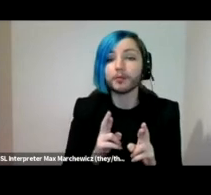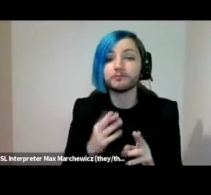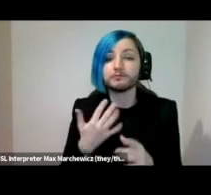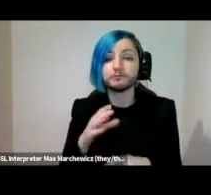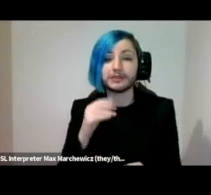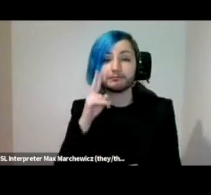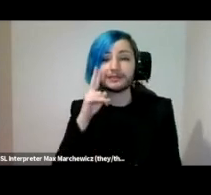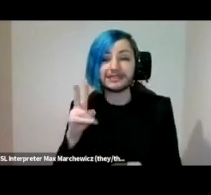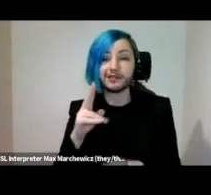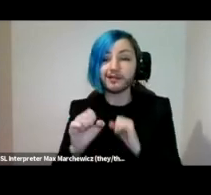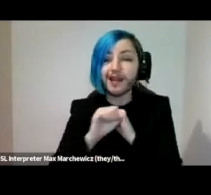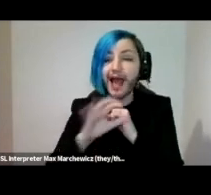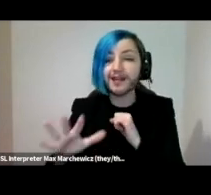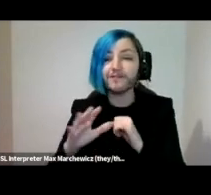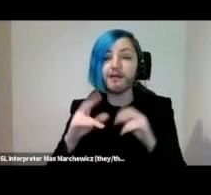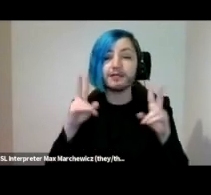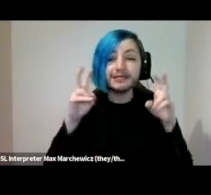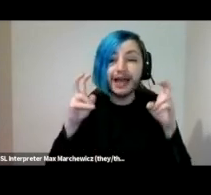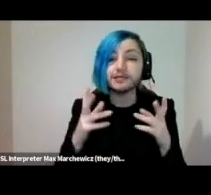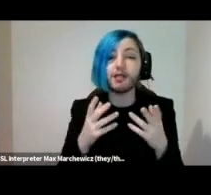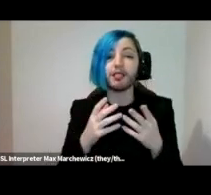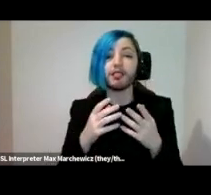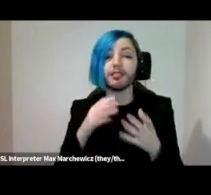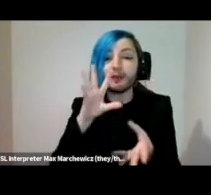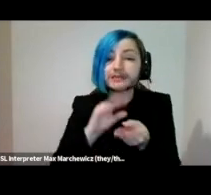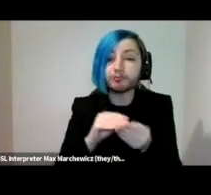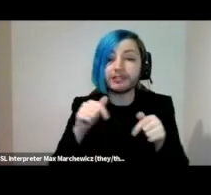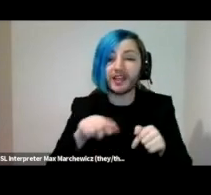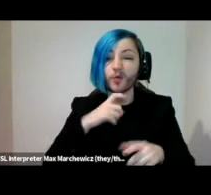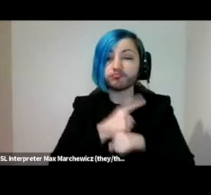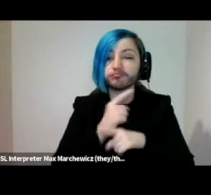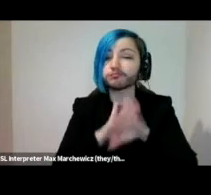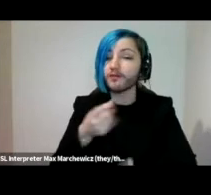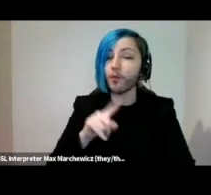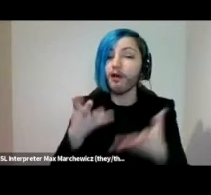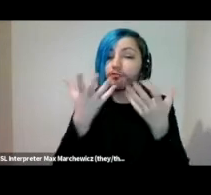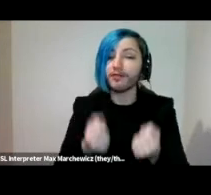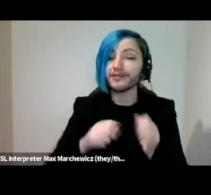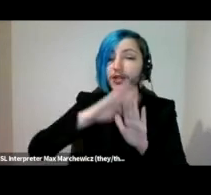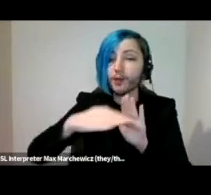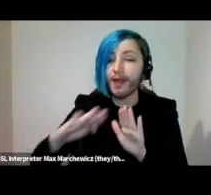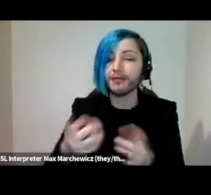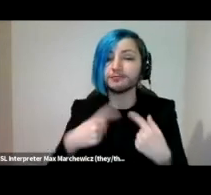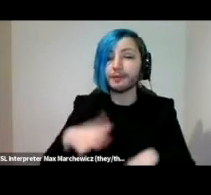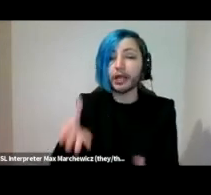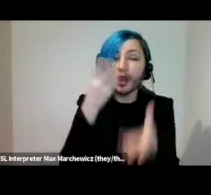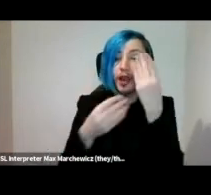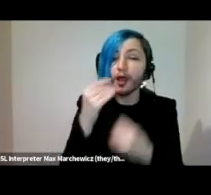abstract, the advert, and the title here. I'm going to talk about gravitational waves, what we have learned,